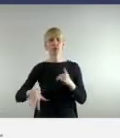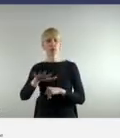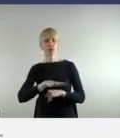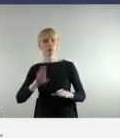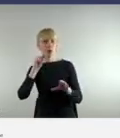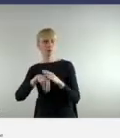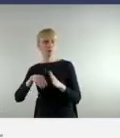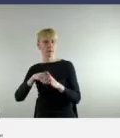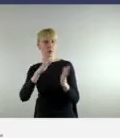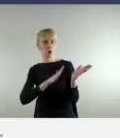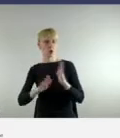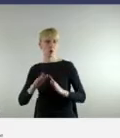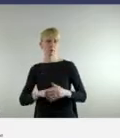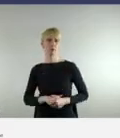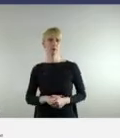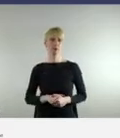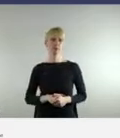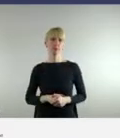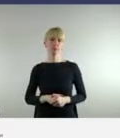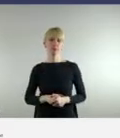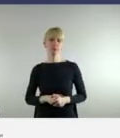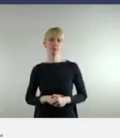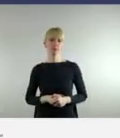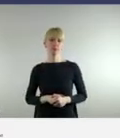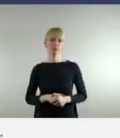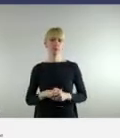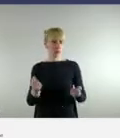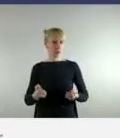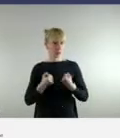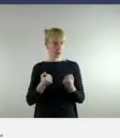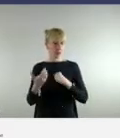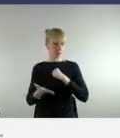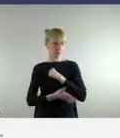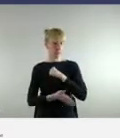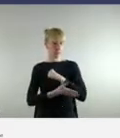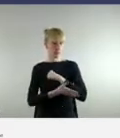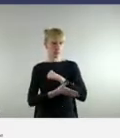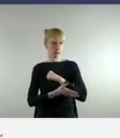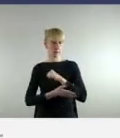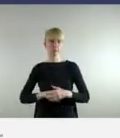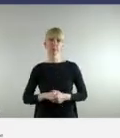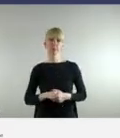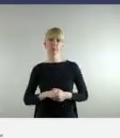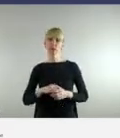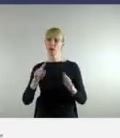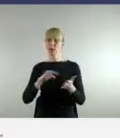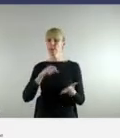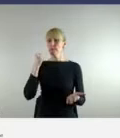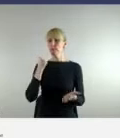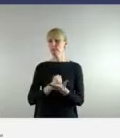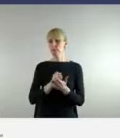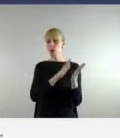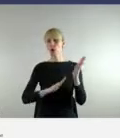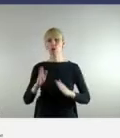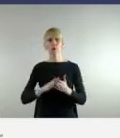Act on Health and Social Preparedness, and we also have a lot of other laws like Infection Control Act,